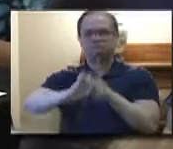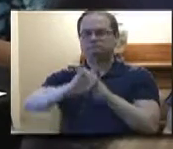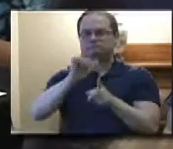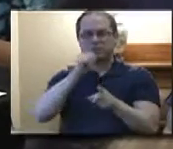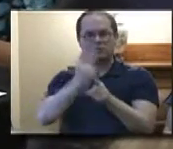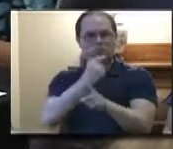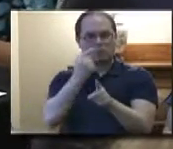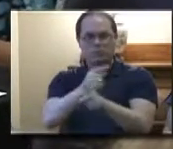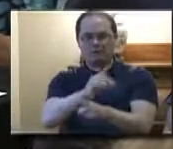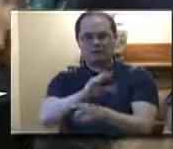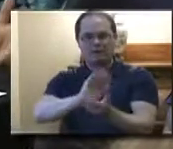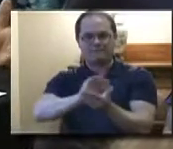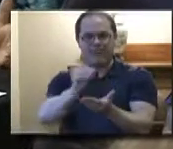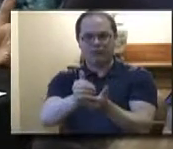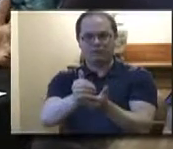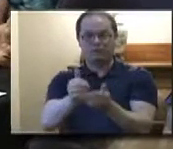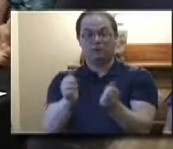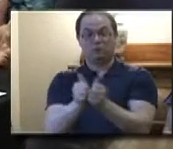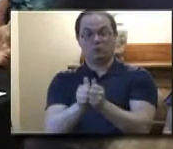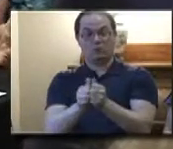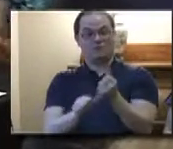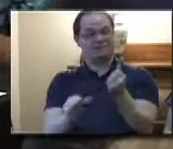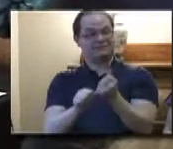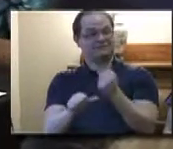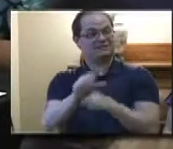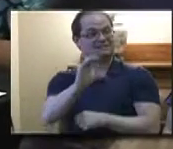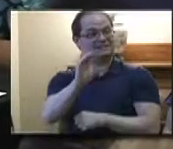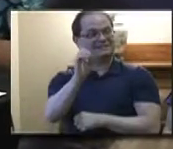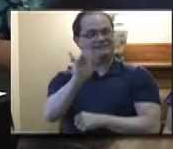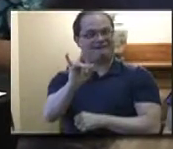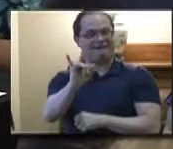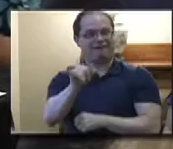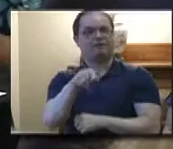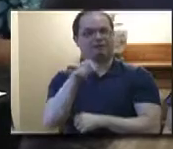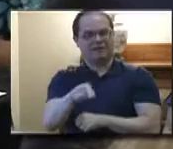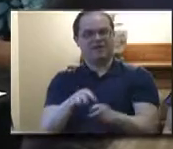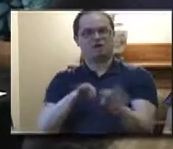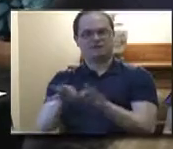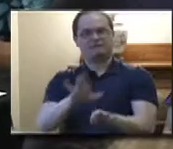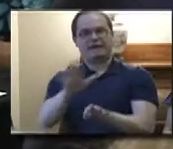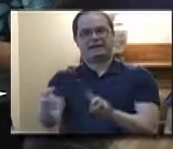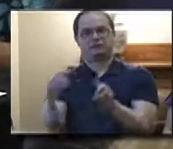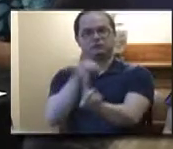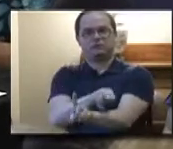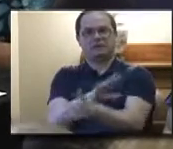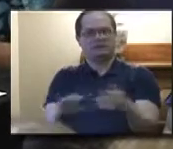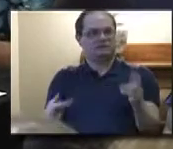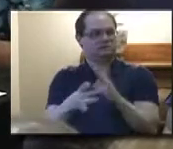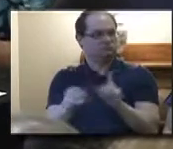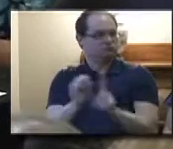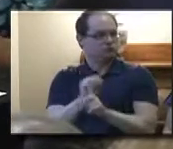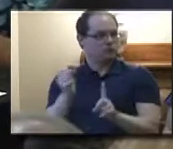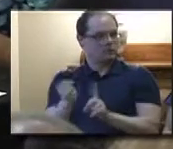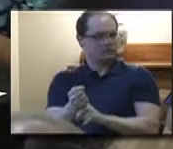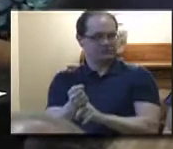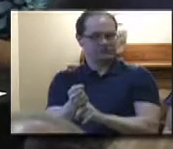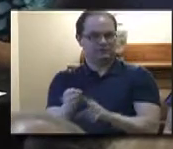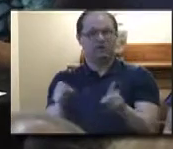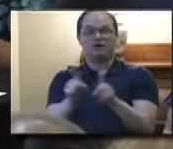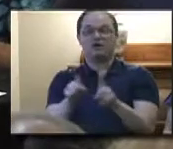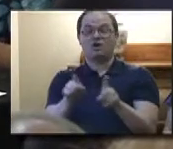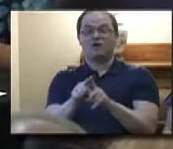right. And so with the aid of the CDI, he was able to explain his part of the story. And then also